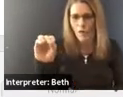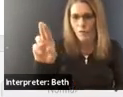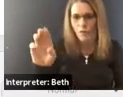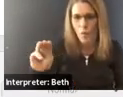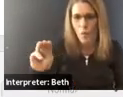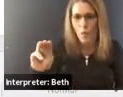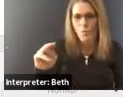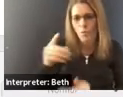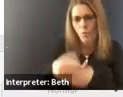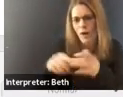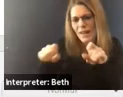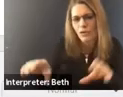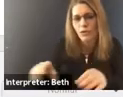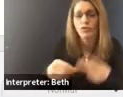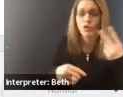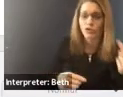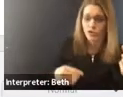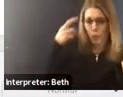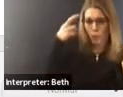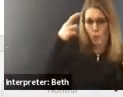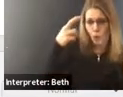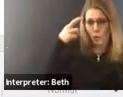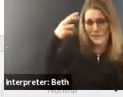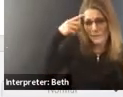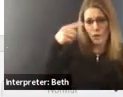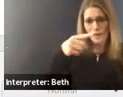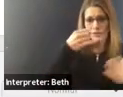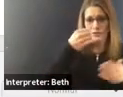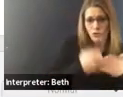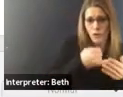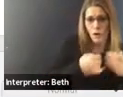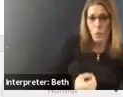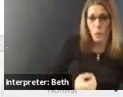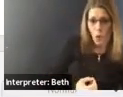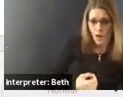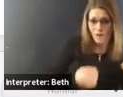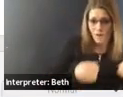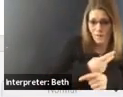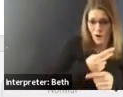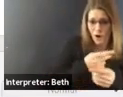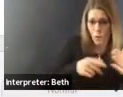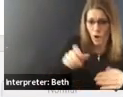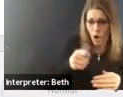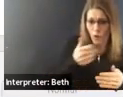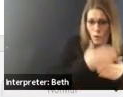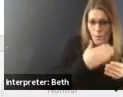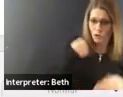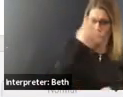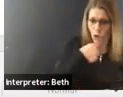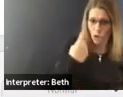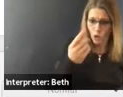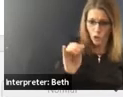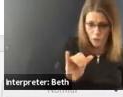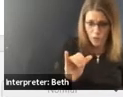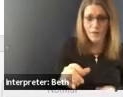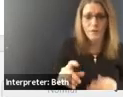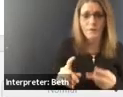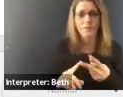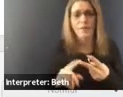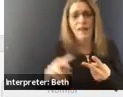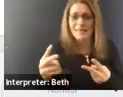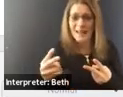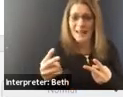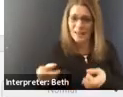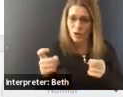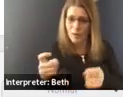was to figure out what other parts looked like. Two, to give myself underlays